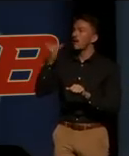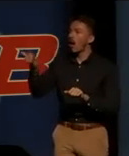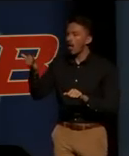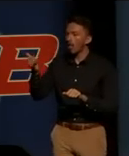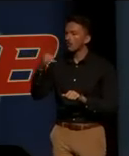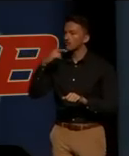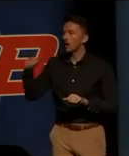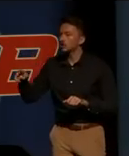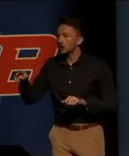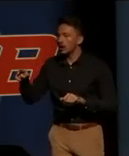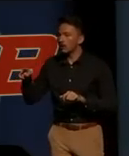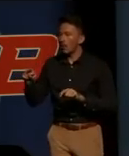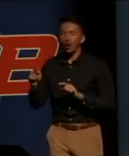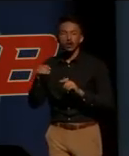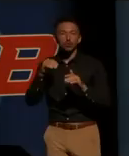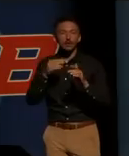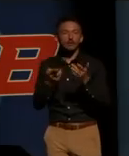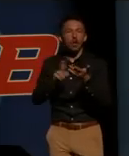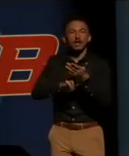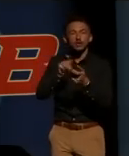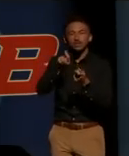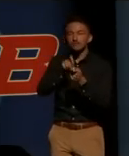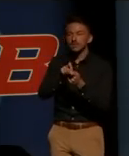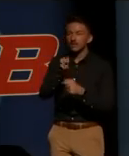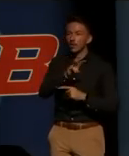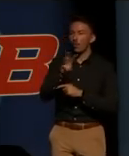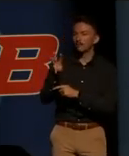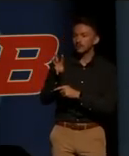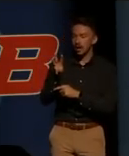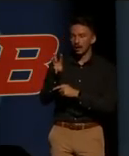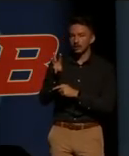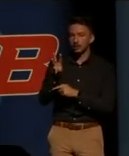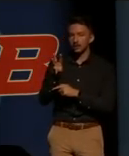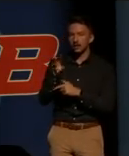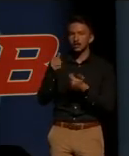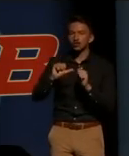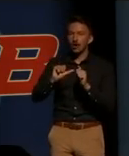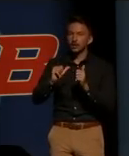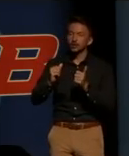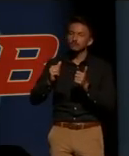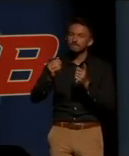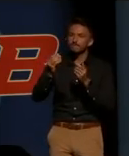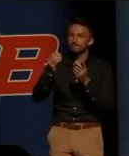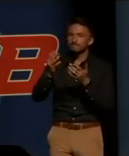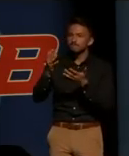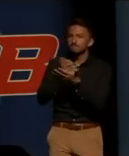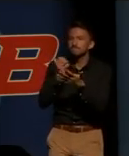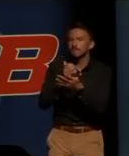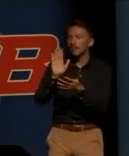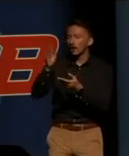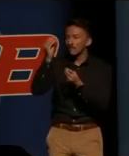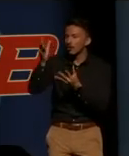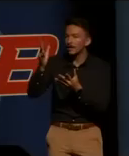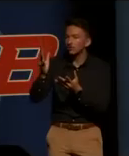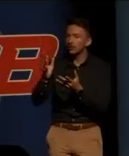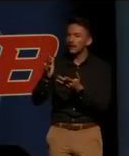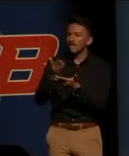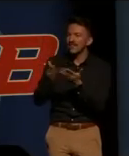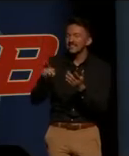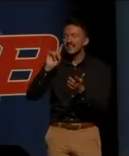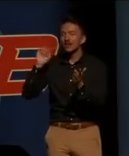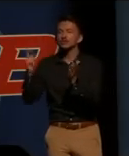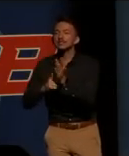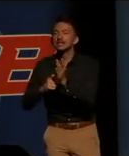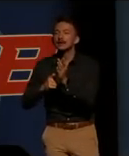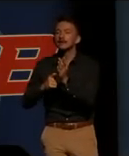collect, and try to speak to somebody about the coverage they're seeing outside of Russia on the